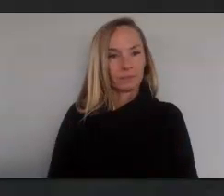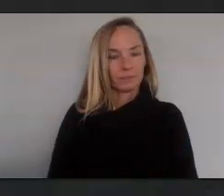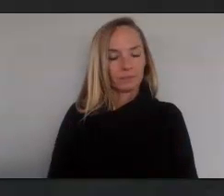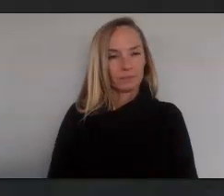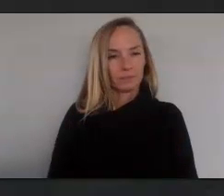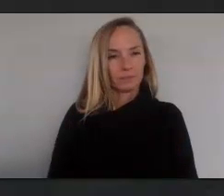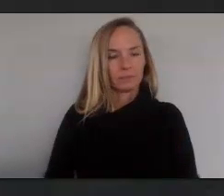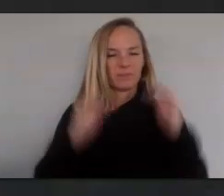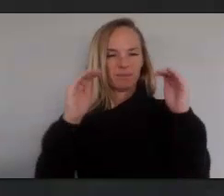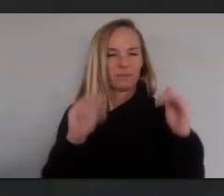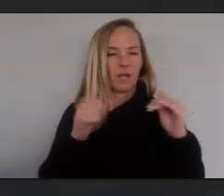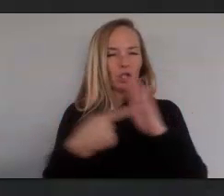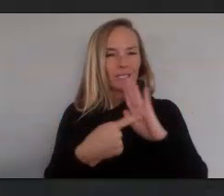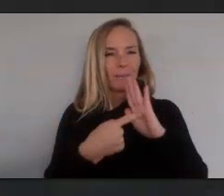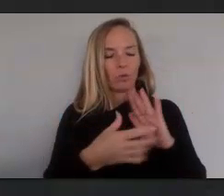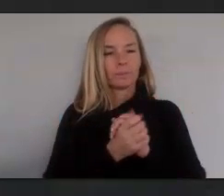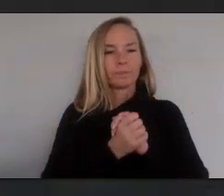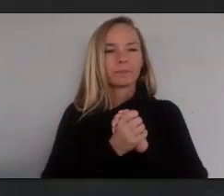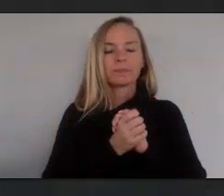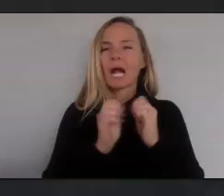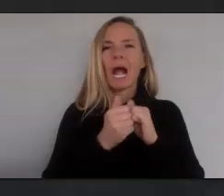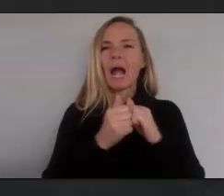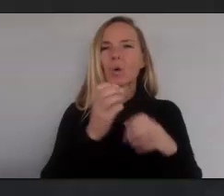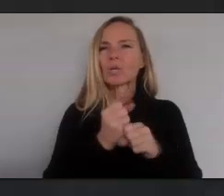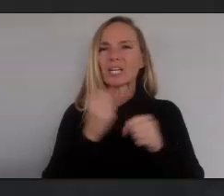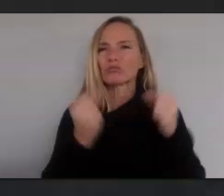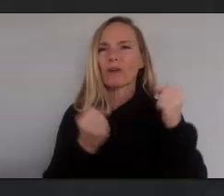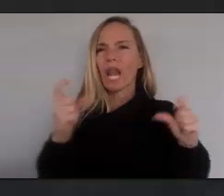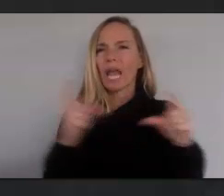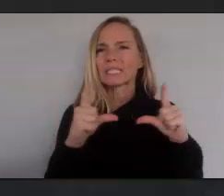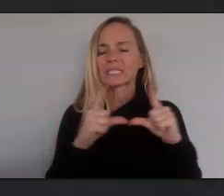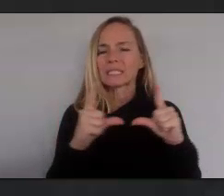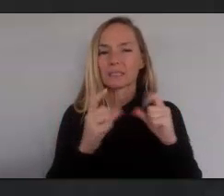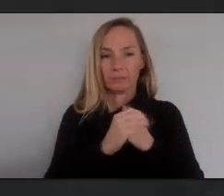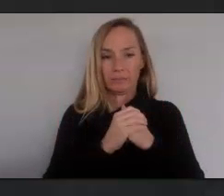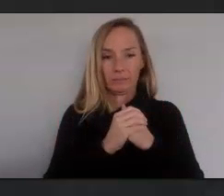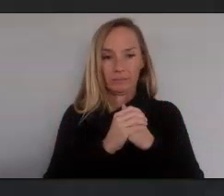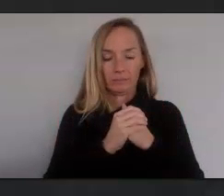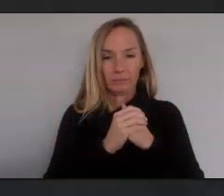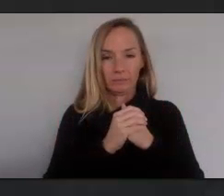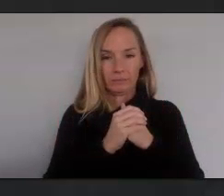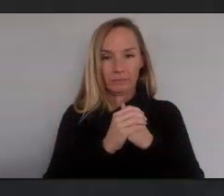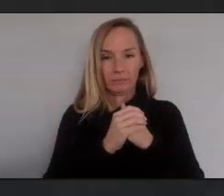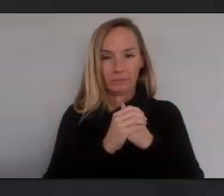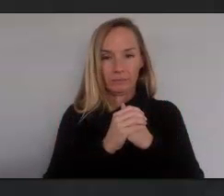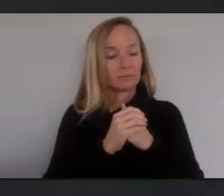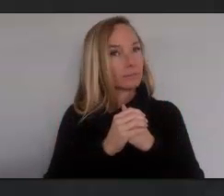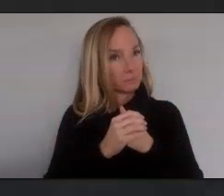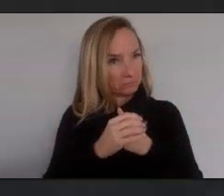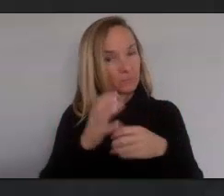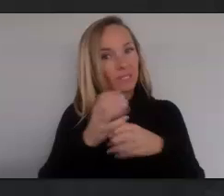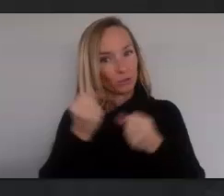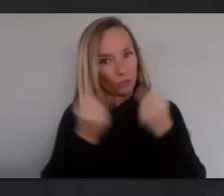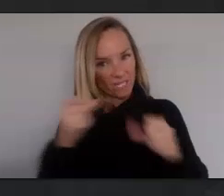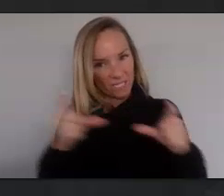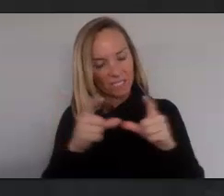Prompt 2. Explain how to get a driver's license. An example thesis statement that answers this prompt is, getting a